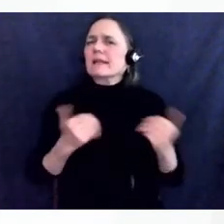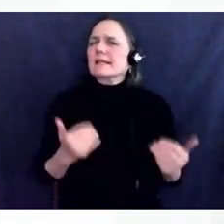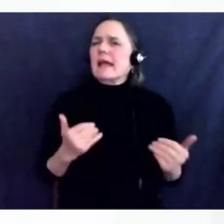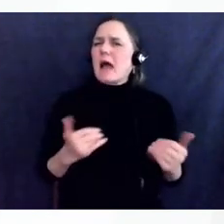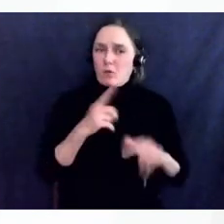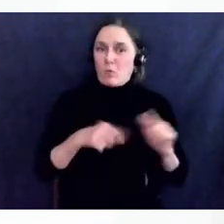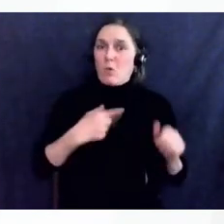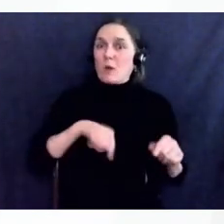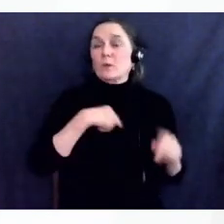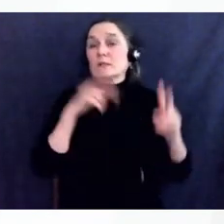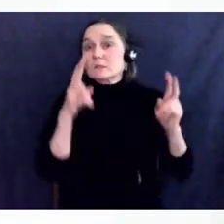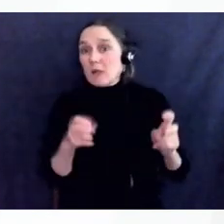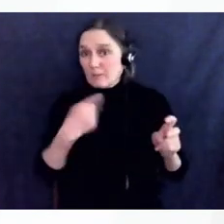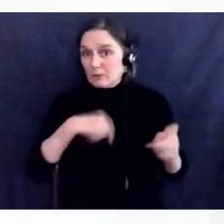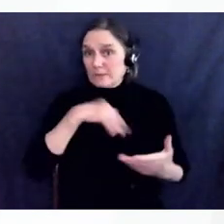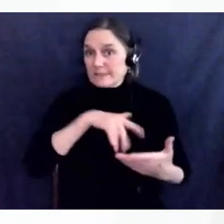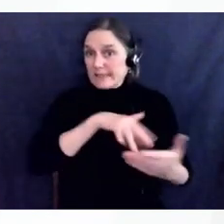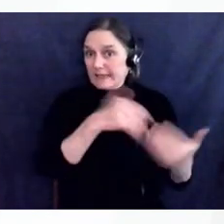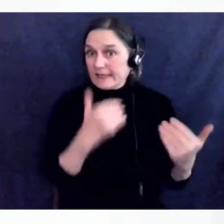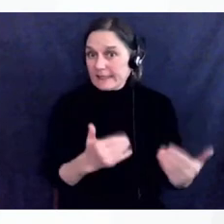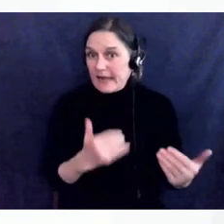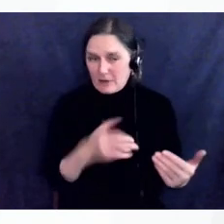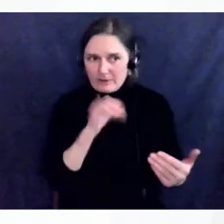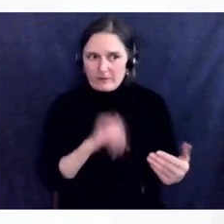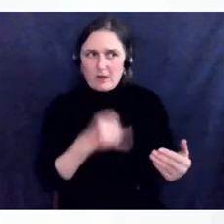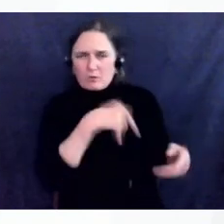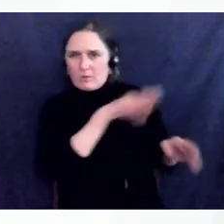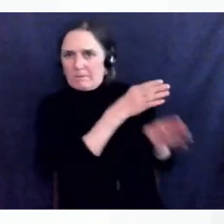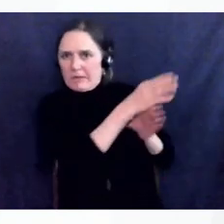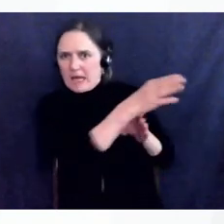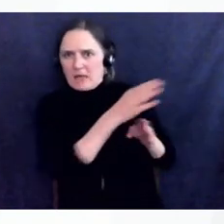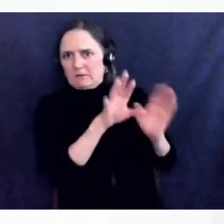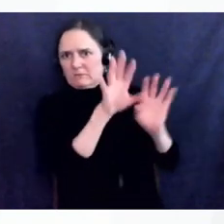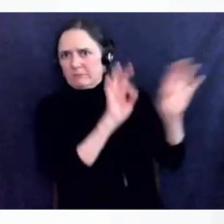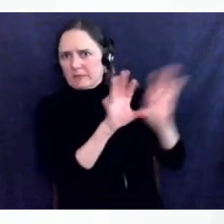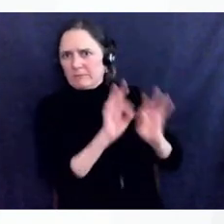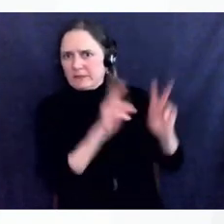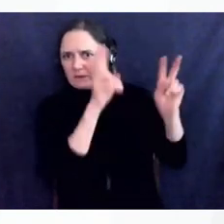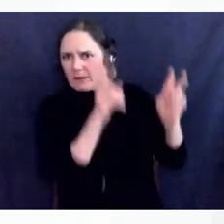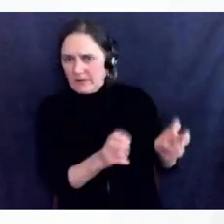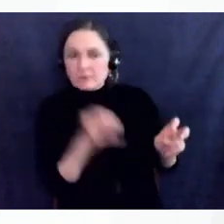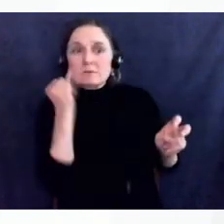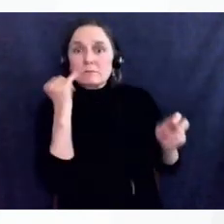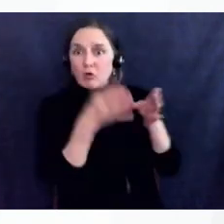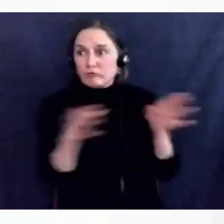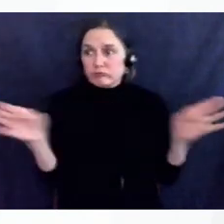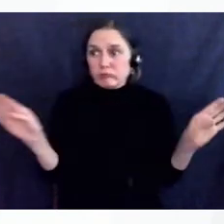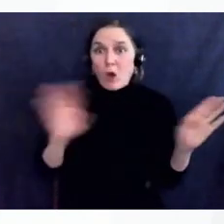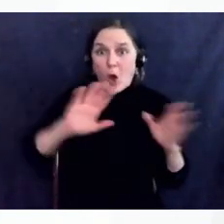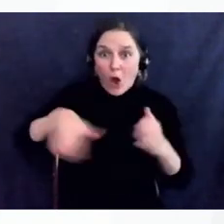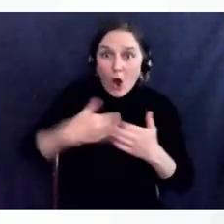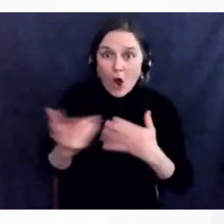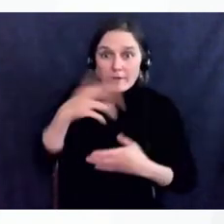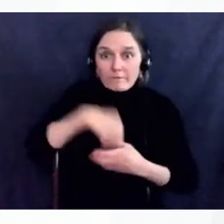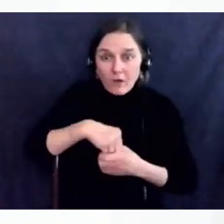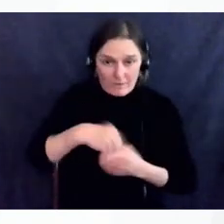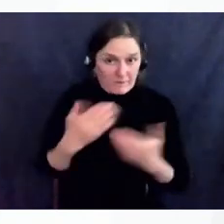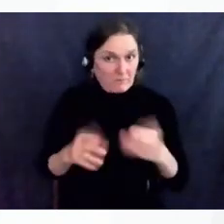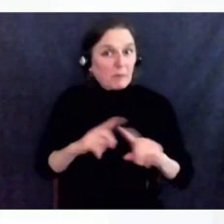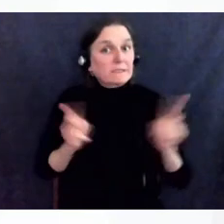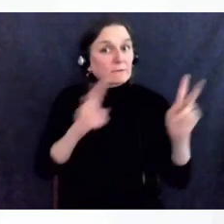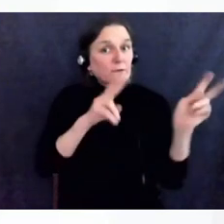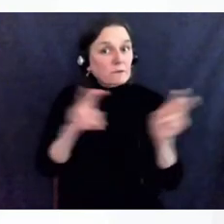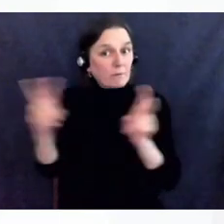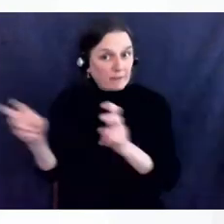would probably benefit the environment much more in many ways. For example," she says, "we'd probably have a way to deal